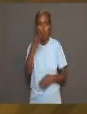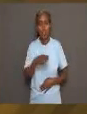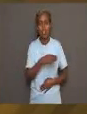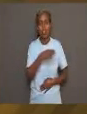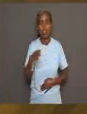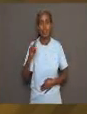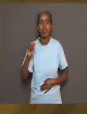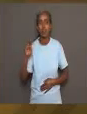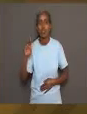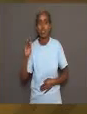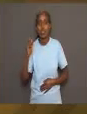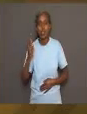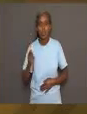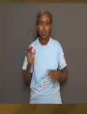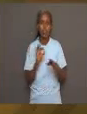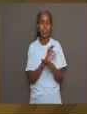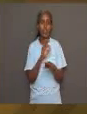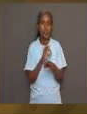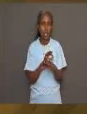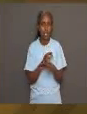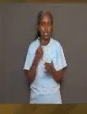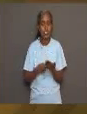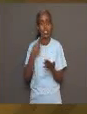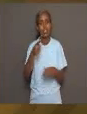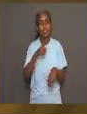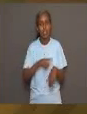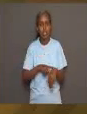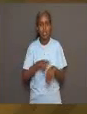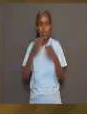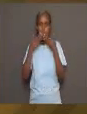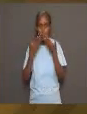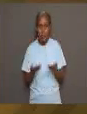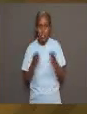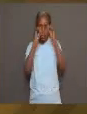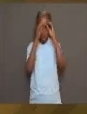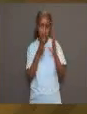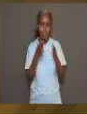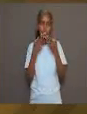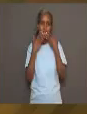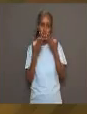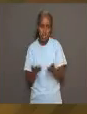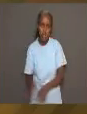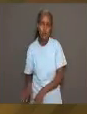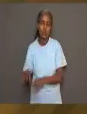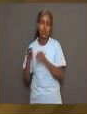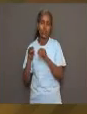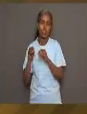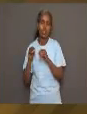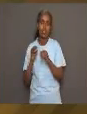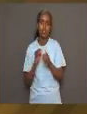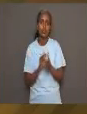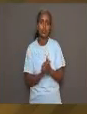of trigonometric functions. Until next time, thank you, teacher. Thank you, students.